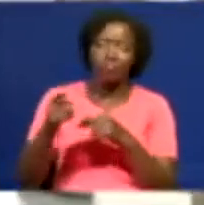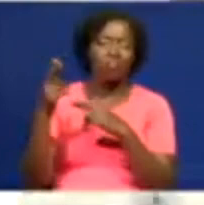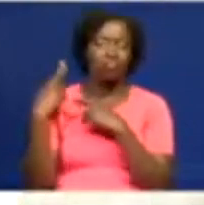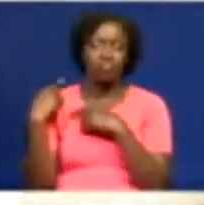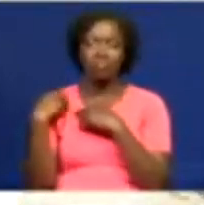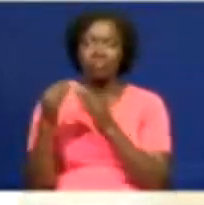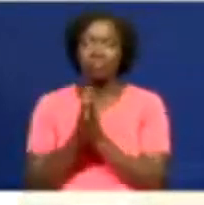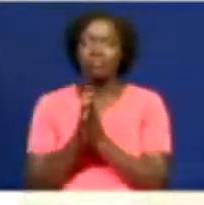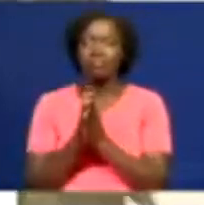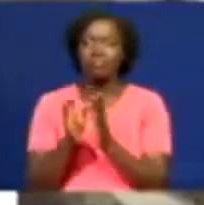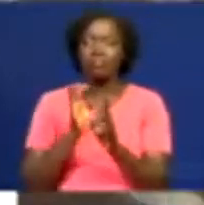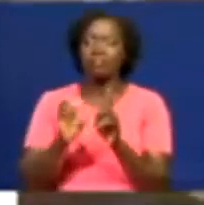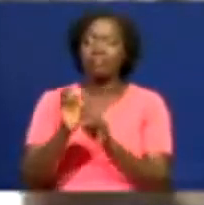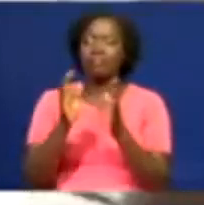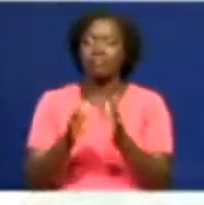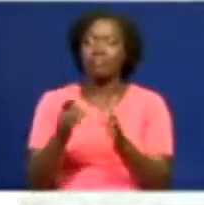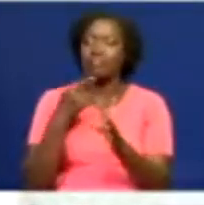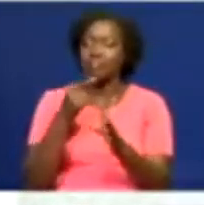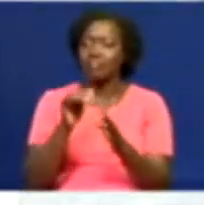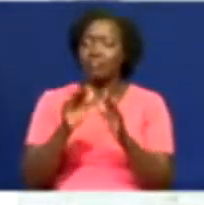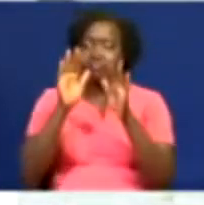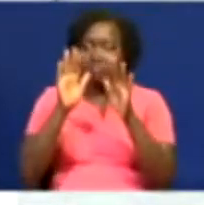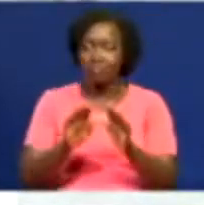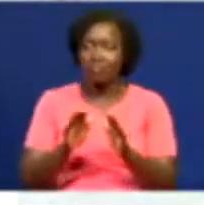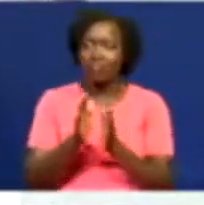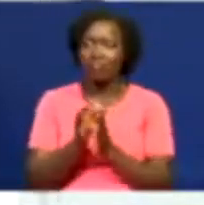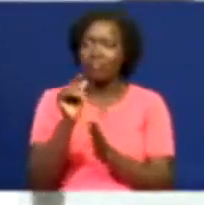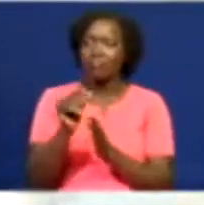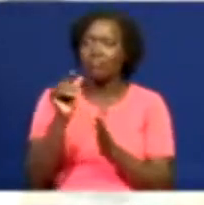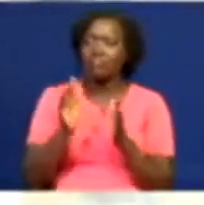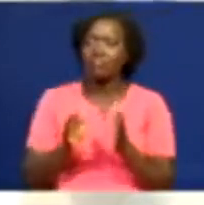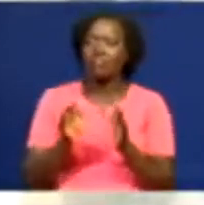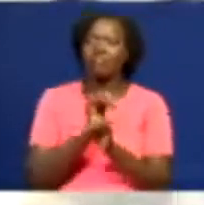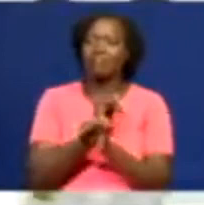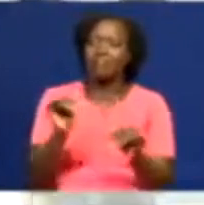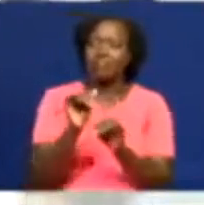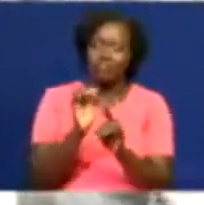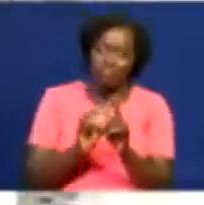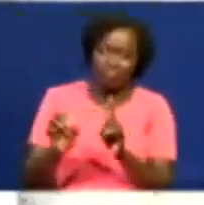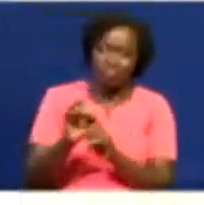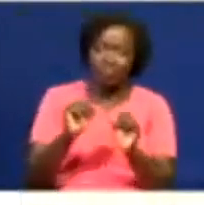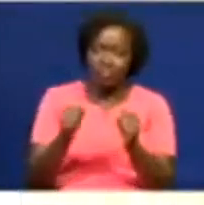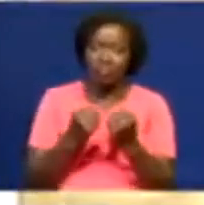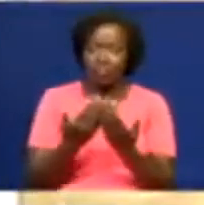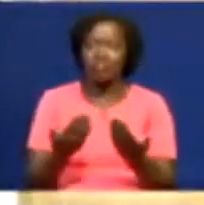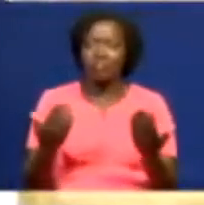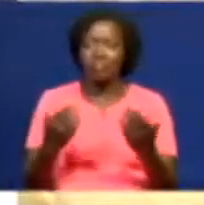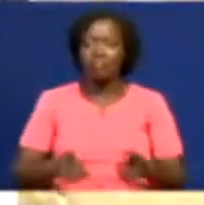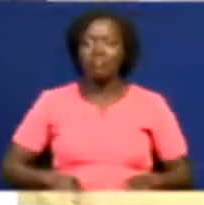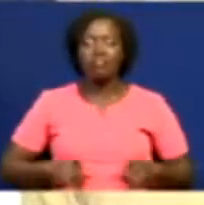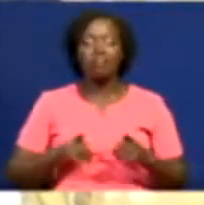self-responsibility. Nao wana mazingira wanasema kuwa kuna umuhimu kwa kila mwananchi kuzingatia usafi wa mazingira ili kuokoa viumbe hawa. And